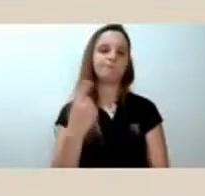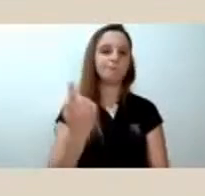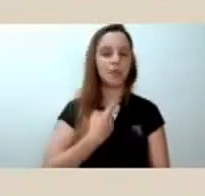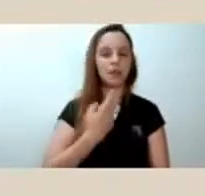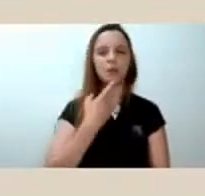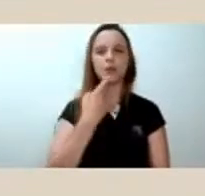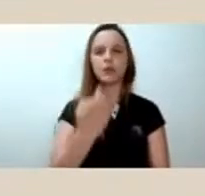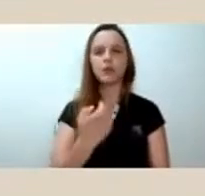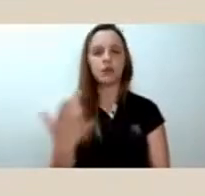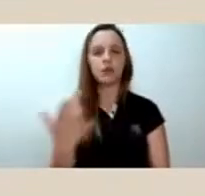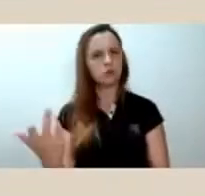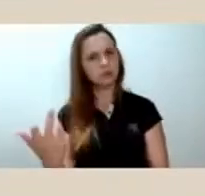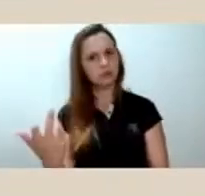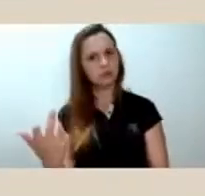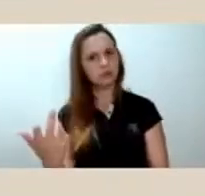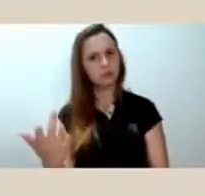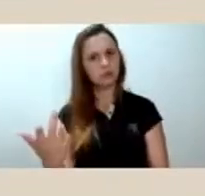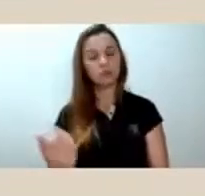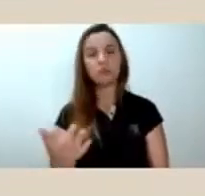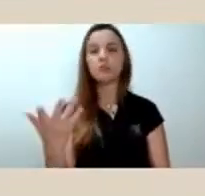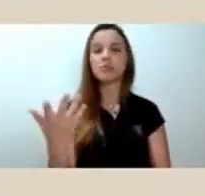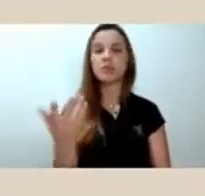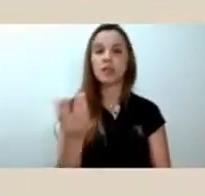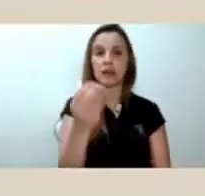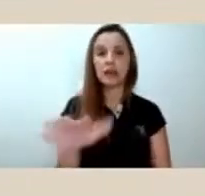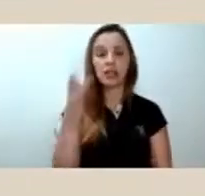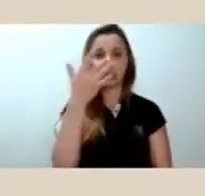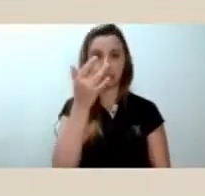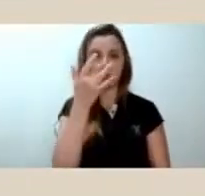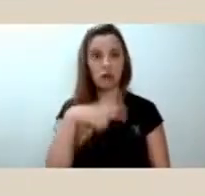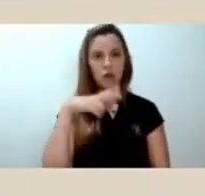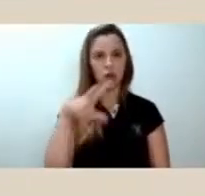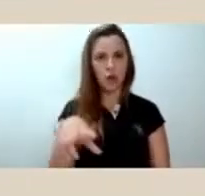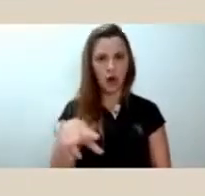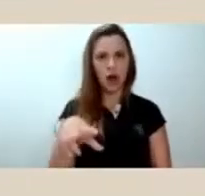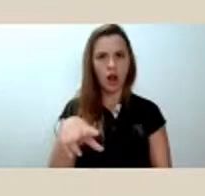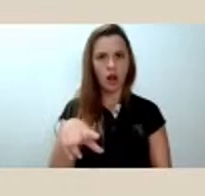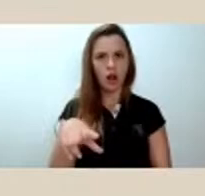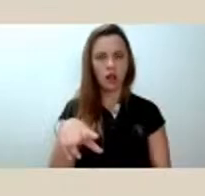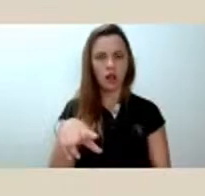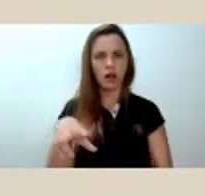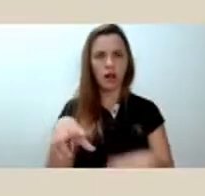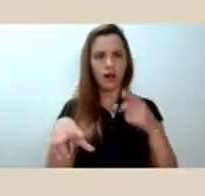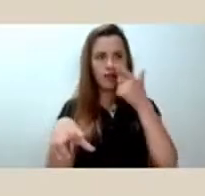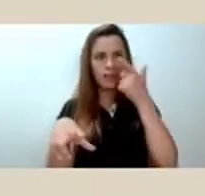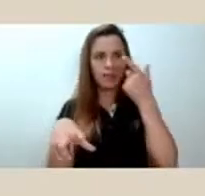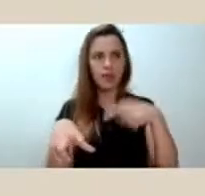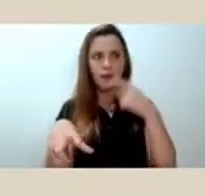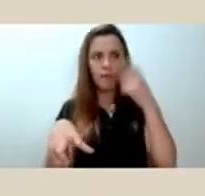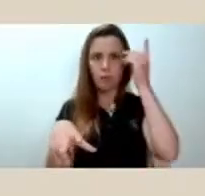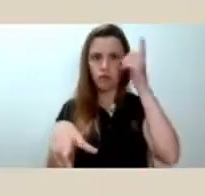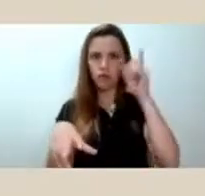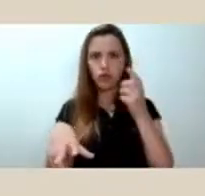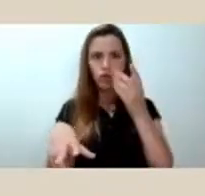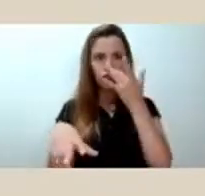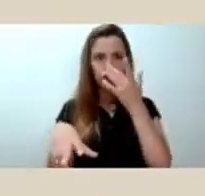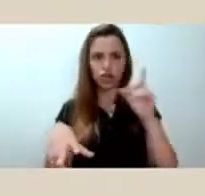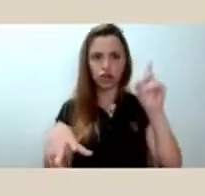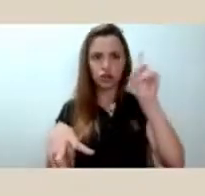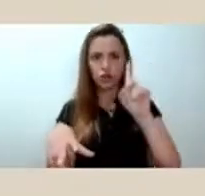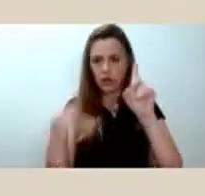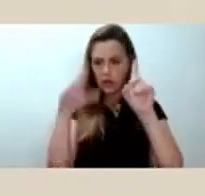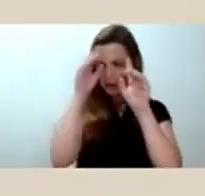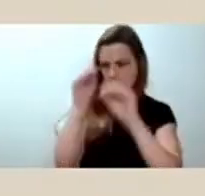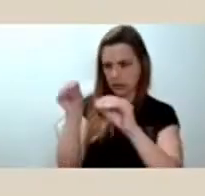likely it is for a Black kid in Portugal to actually be taught by a Black teacher or by a Roma teacher, for example,